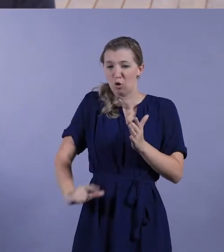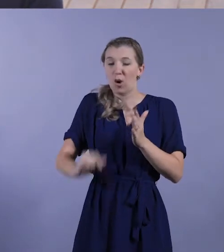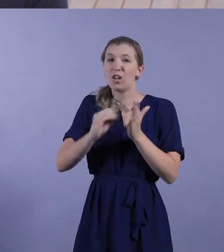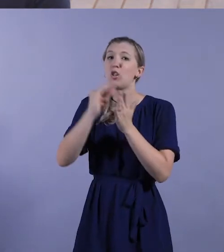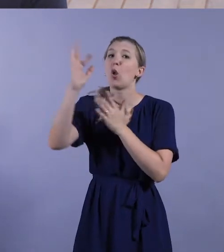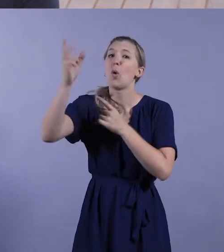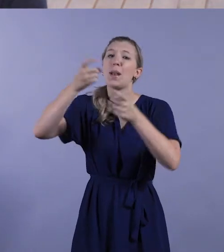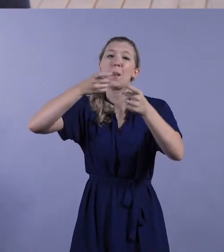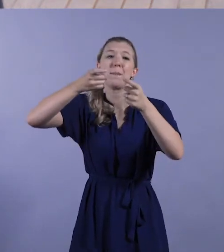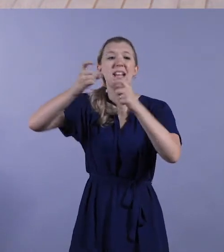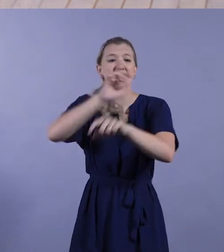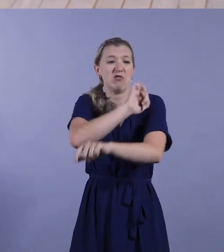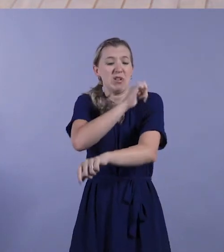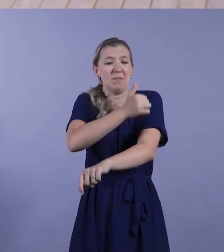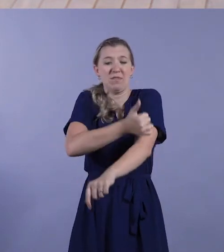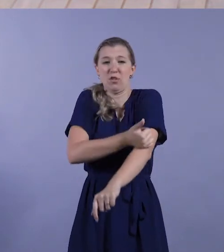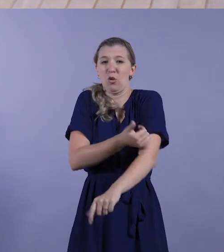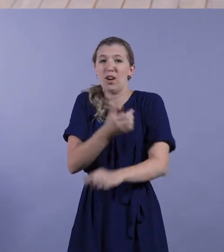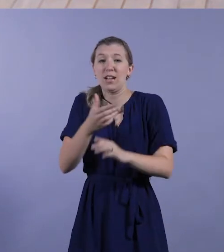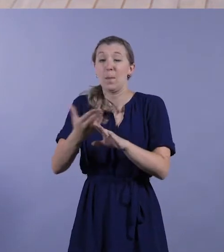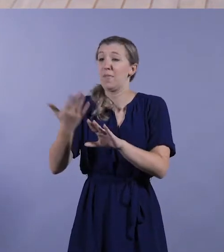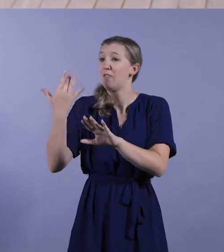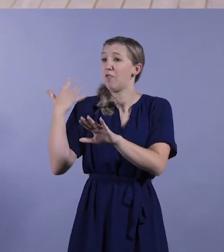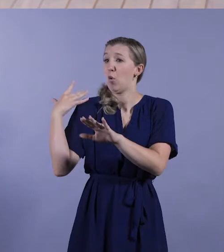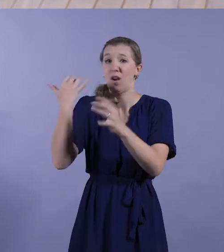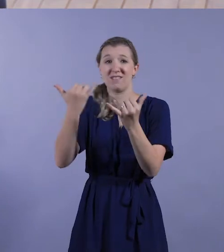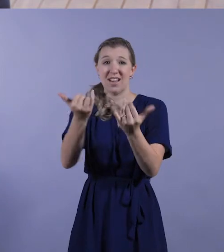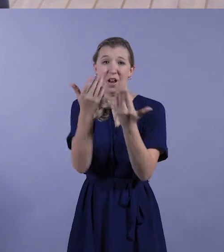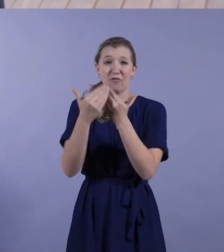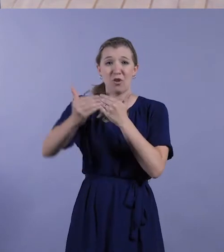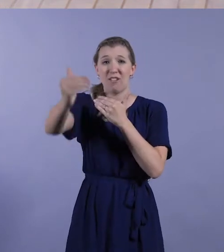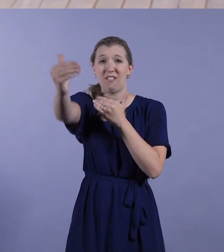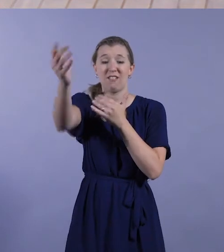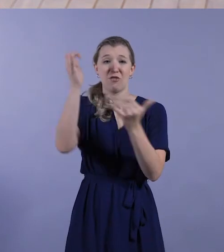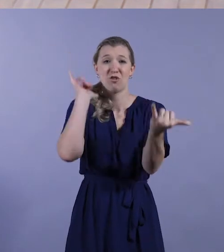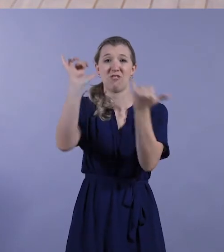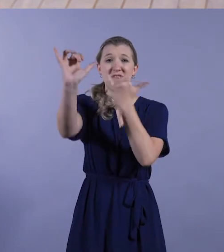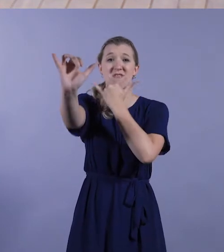glory, majesty, dominion, and authority before all time and now and